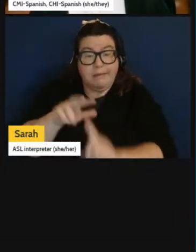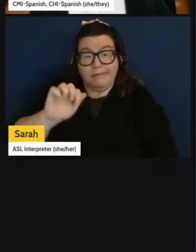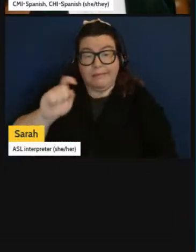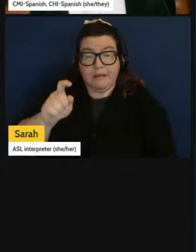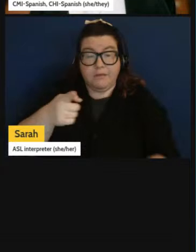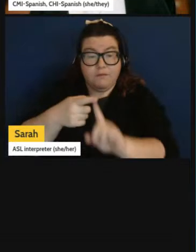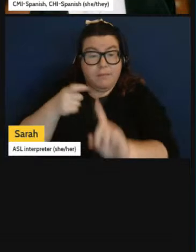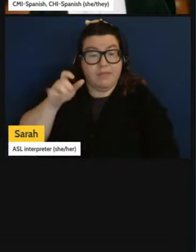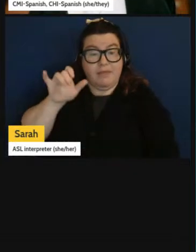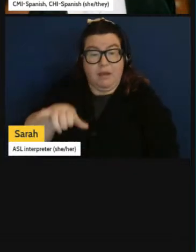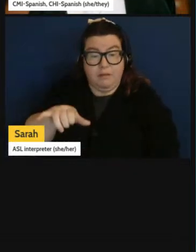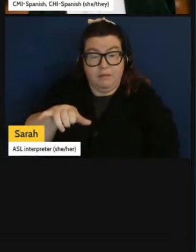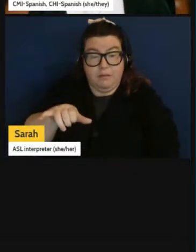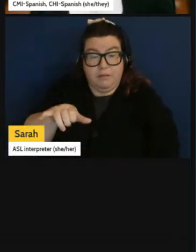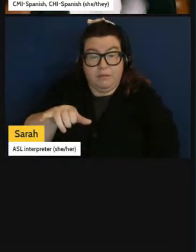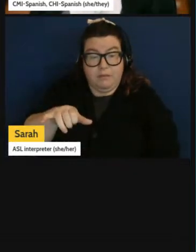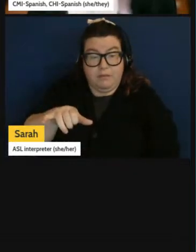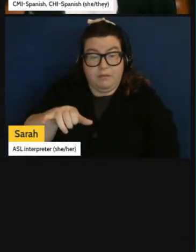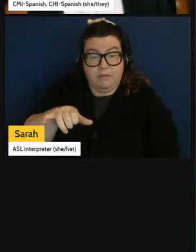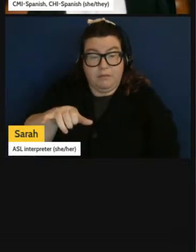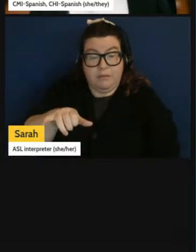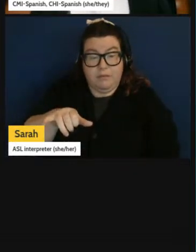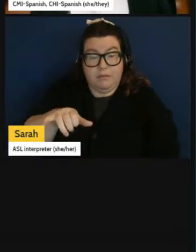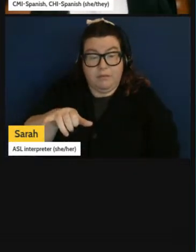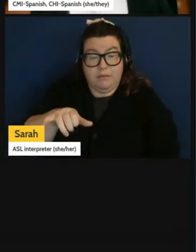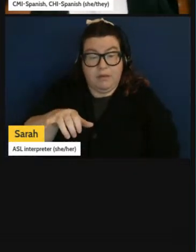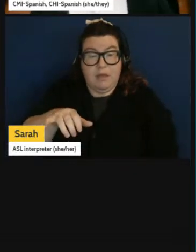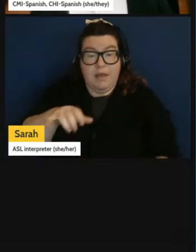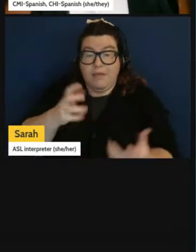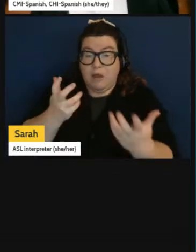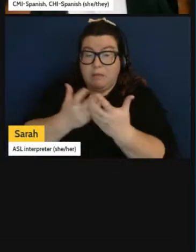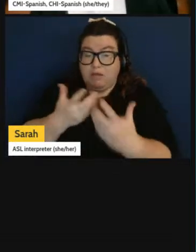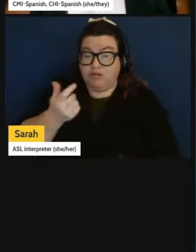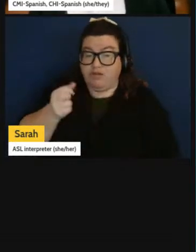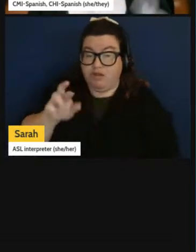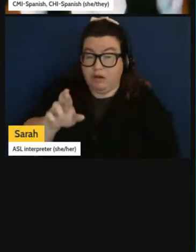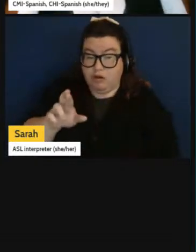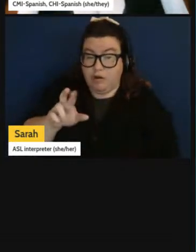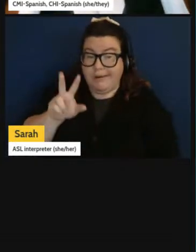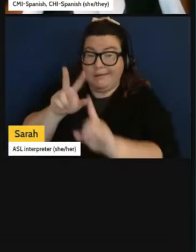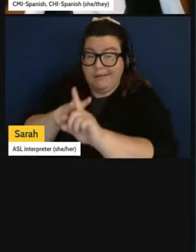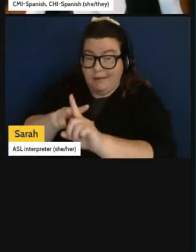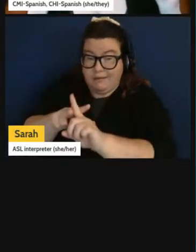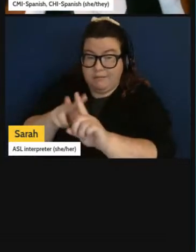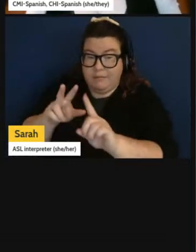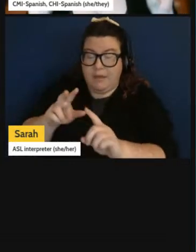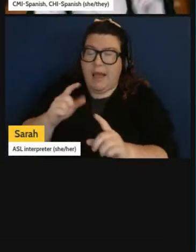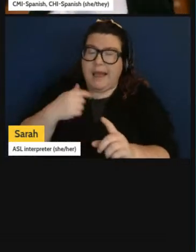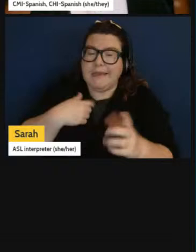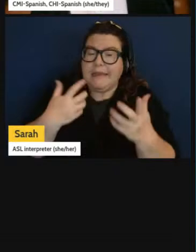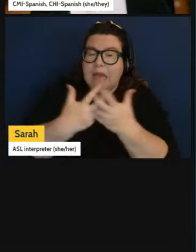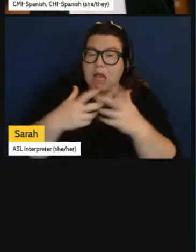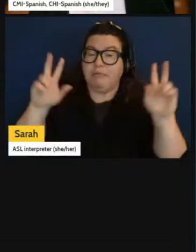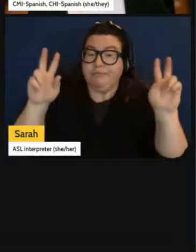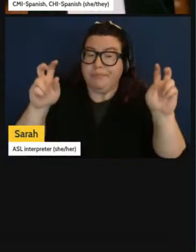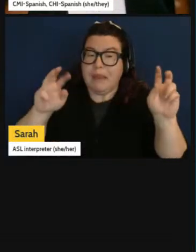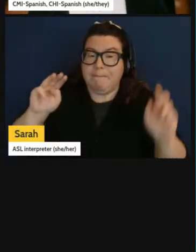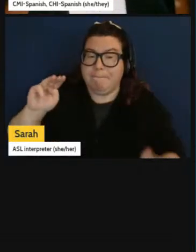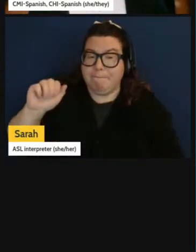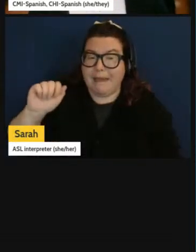that. And then, of course, their matching gender is assigned. And I say matching with big air quotes